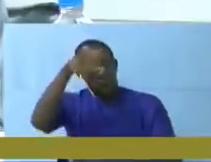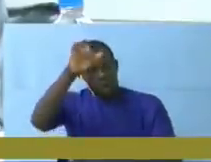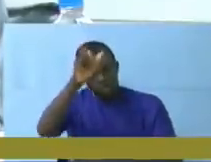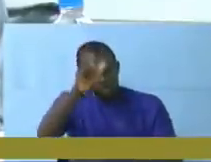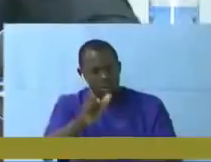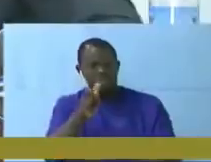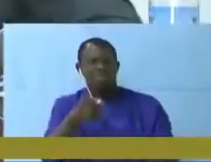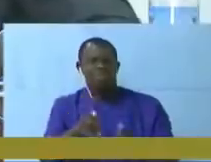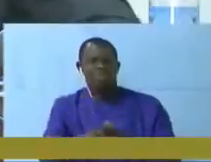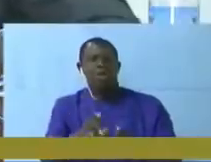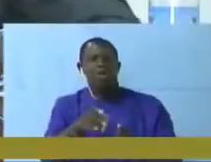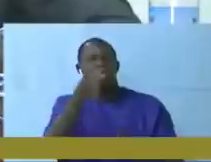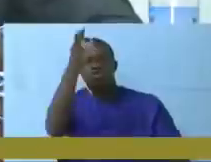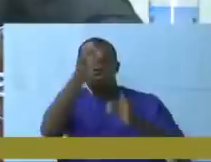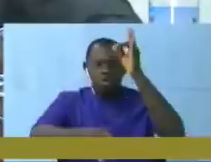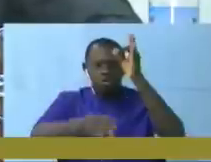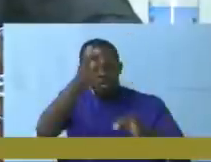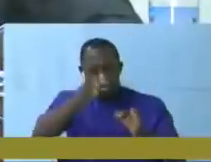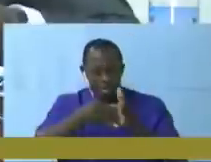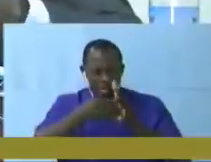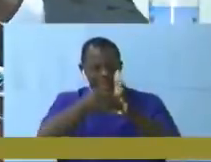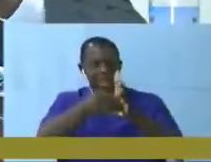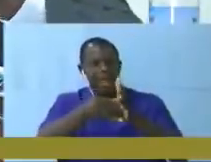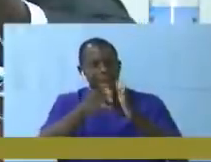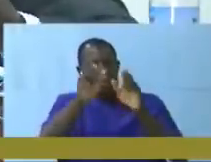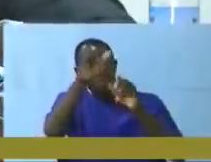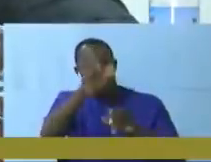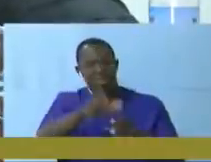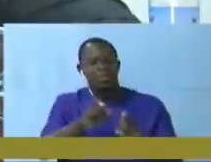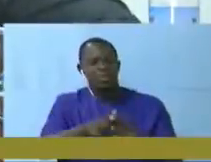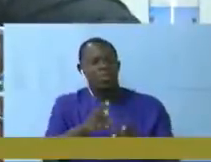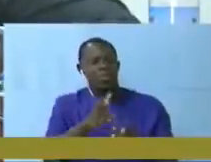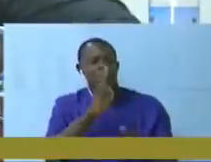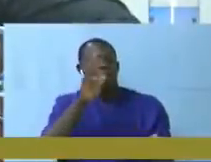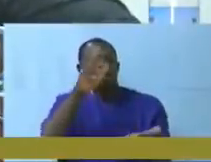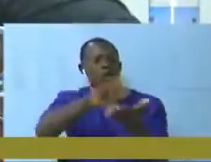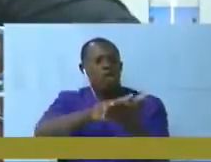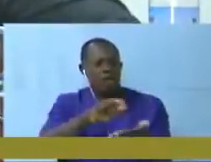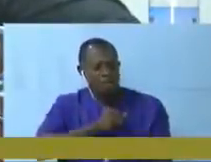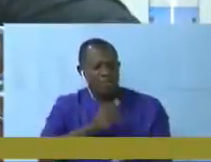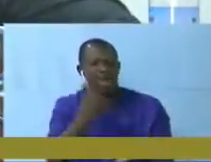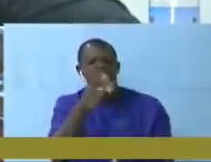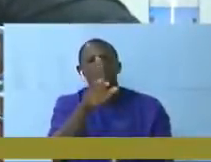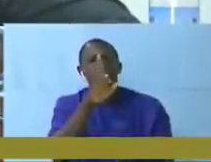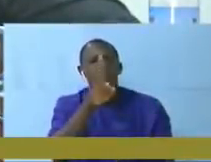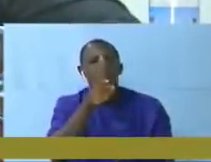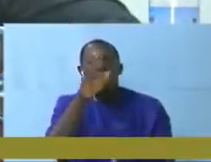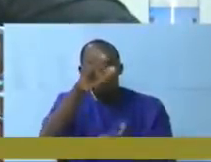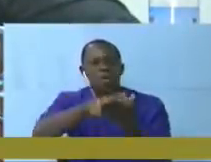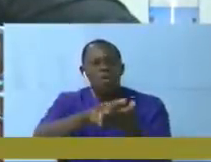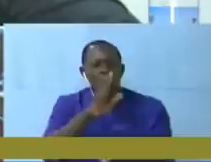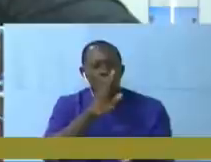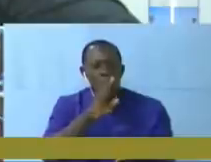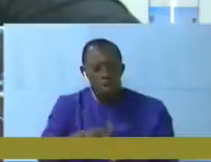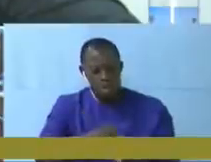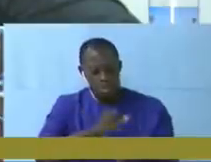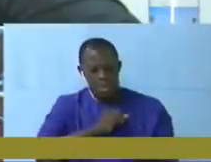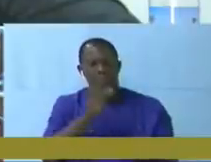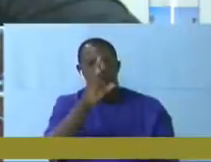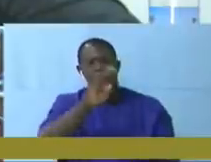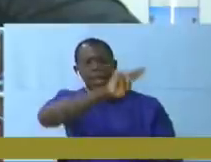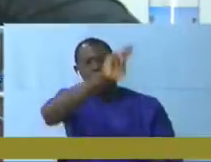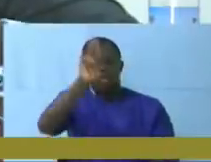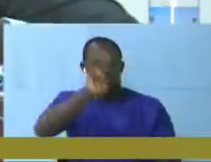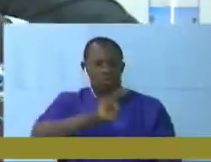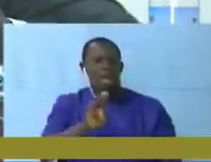Confirmed by who? By Parliament. Lool nak bokk na ci tanef ak minister ak ki nga xamne ni mo jité